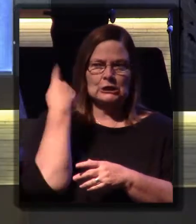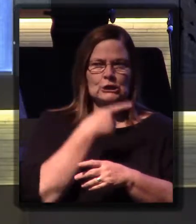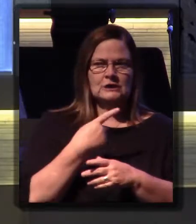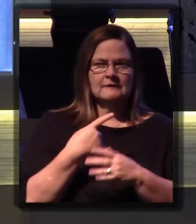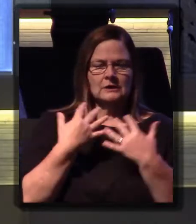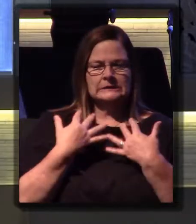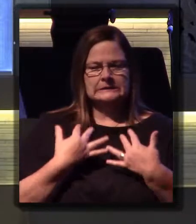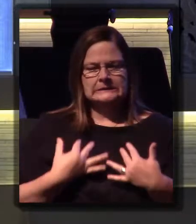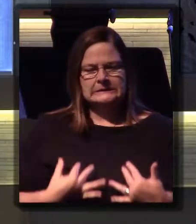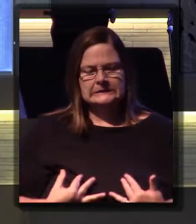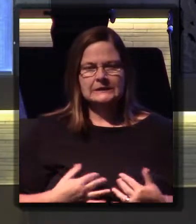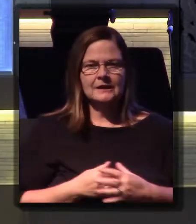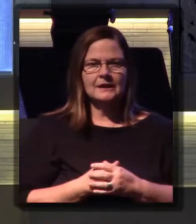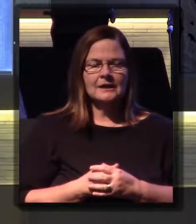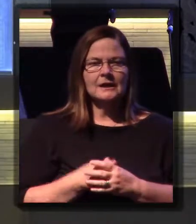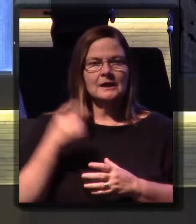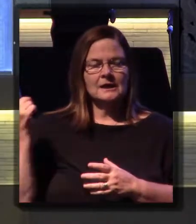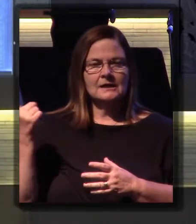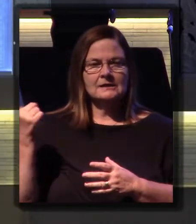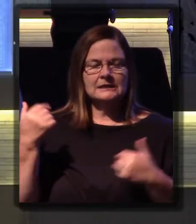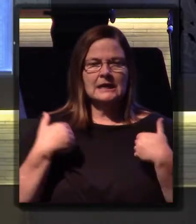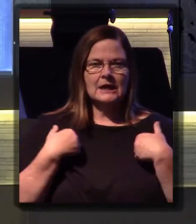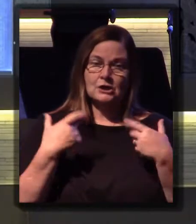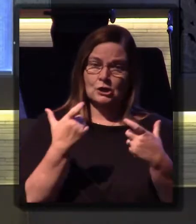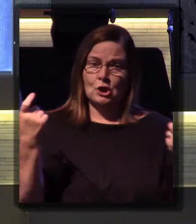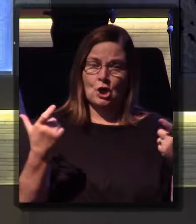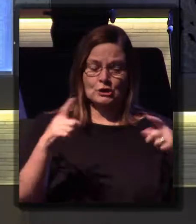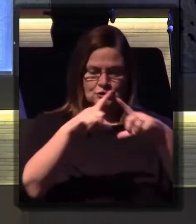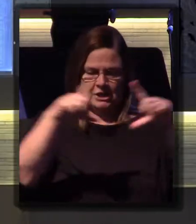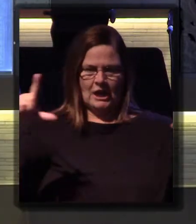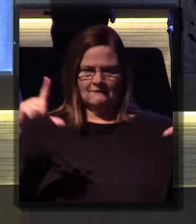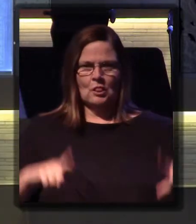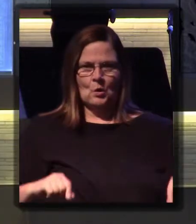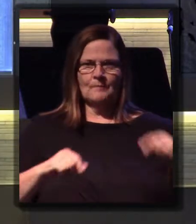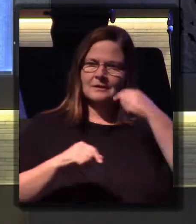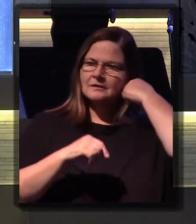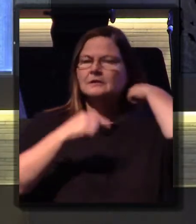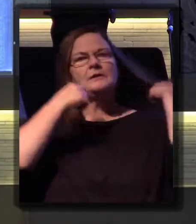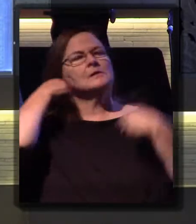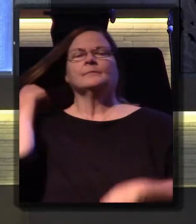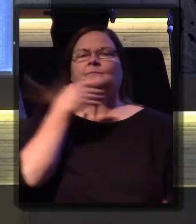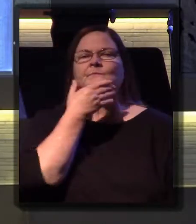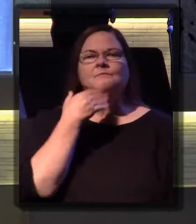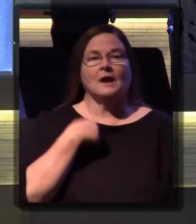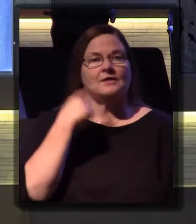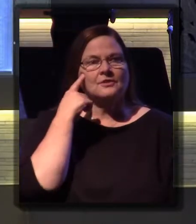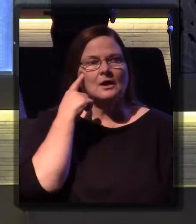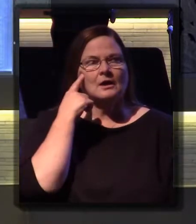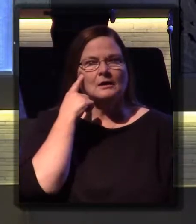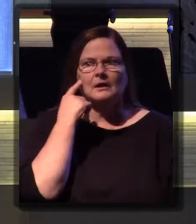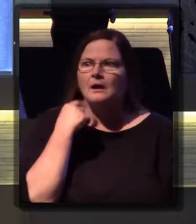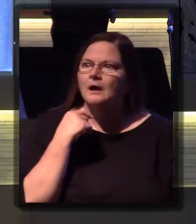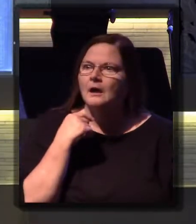take place, and he looked very dejected, and he was holding a large envelope in his